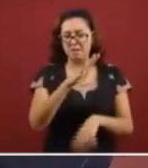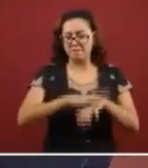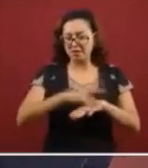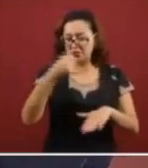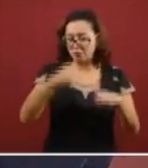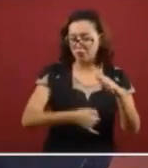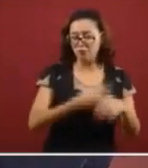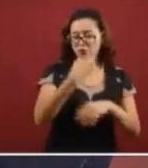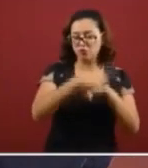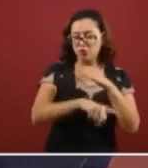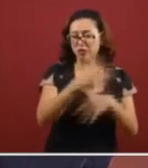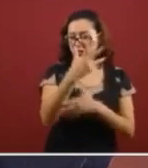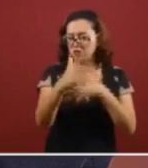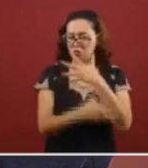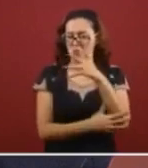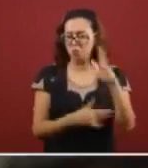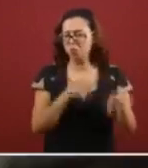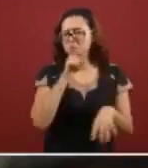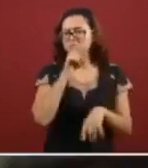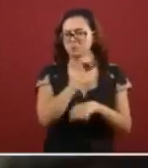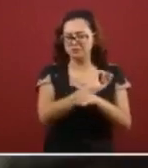So far,